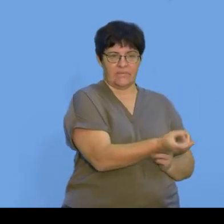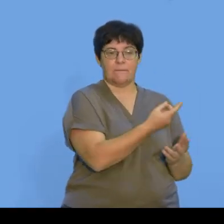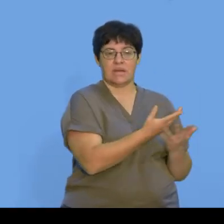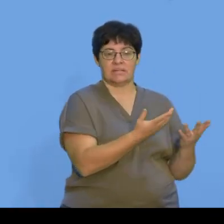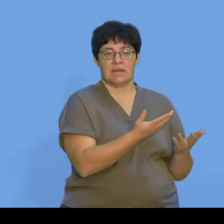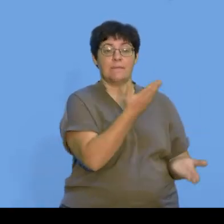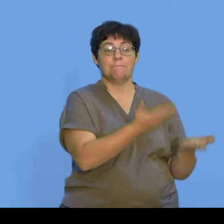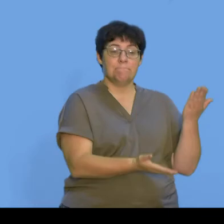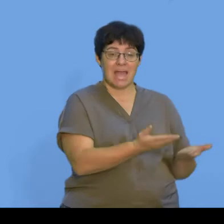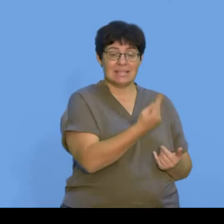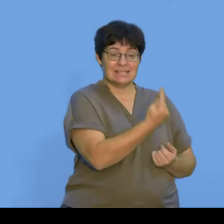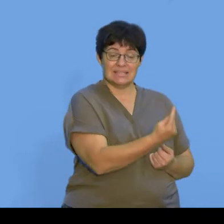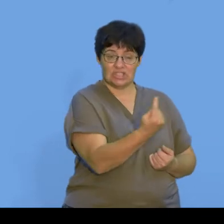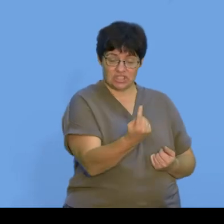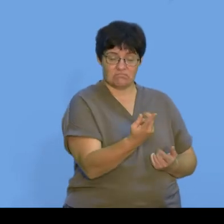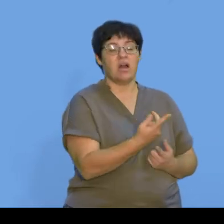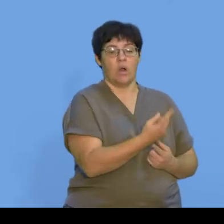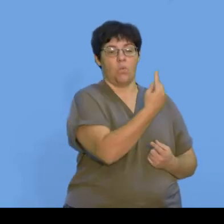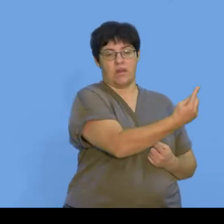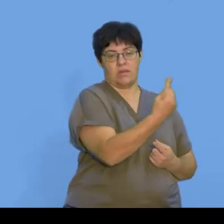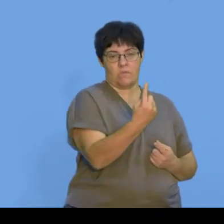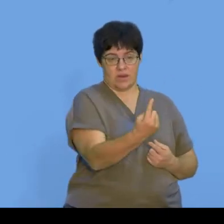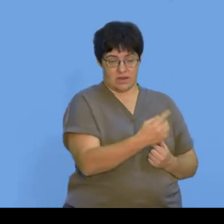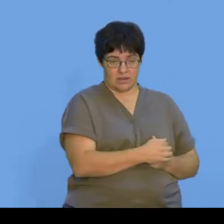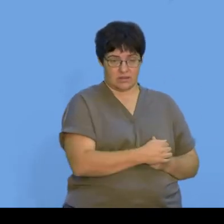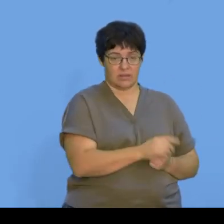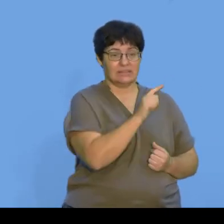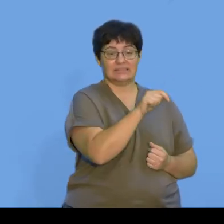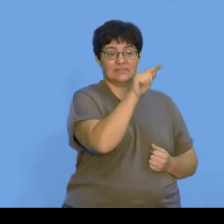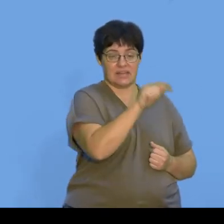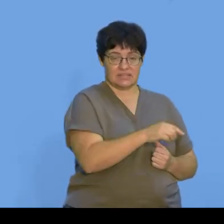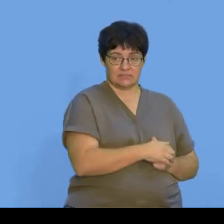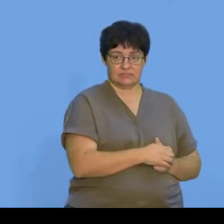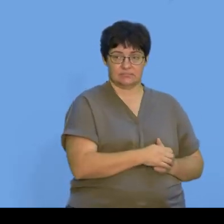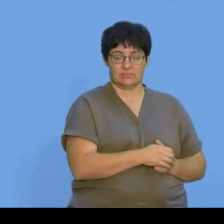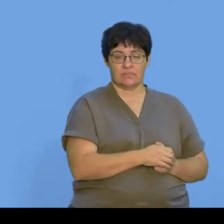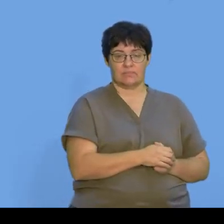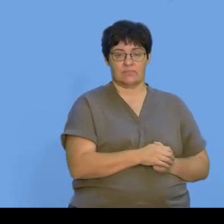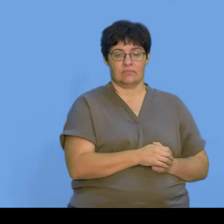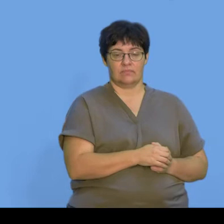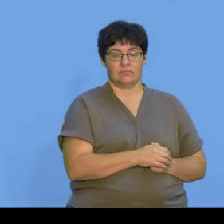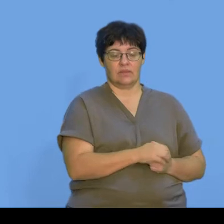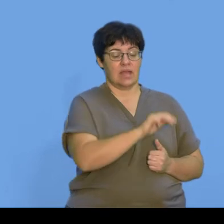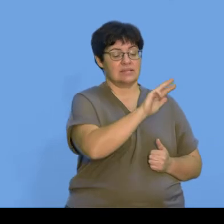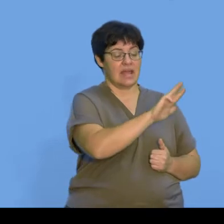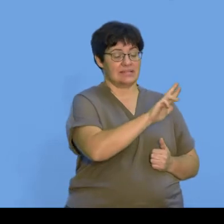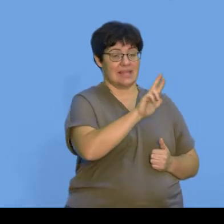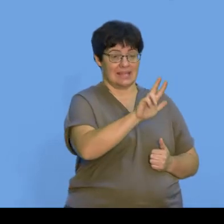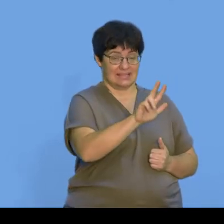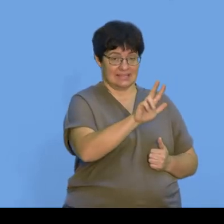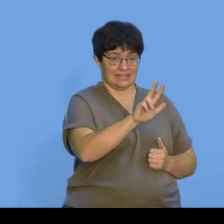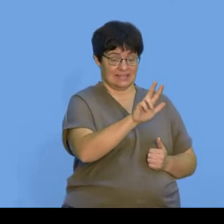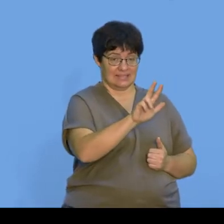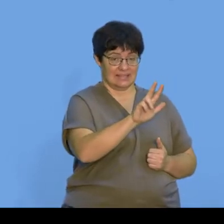the mass of each one of them is 1, okay, divided by, okay, 98,